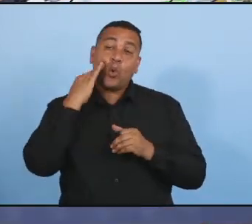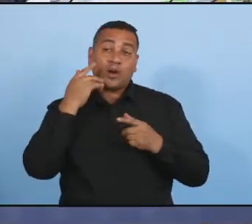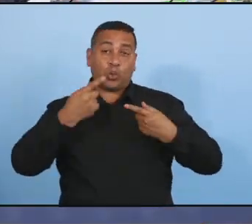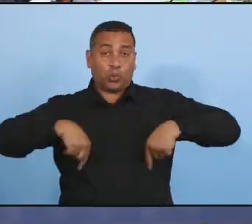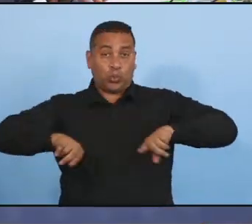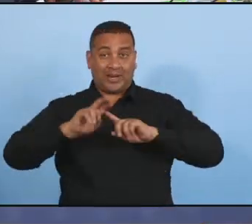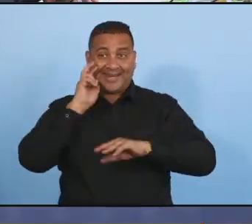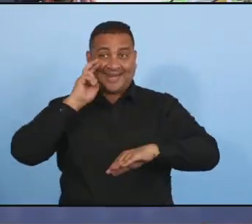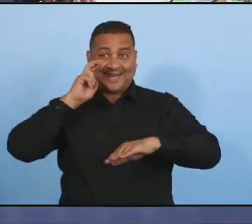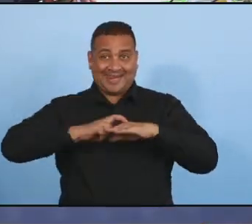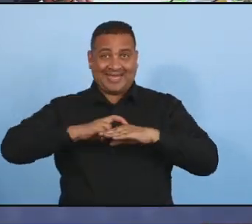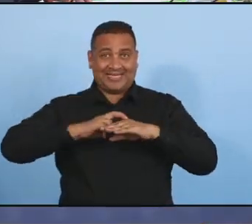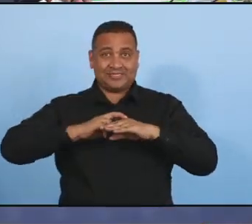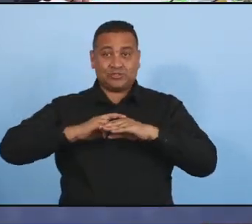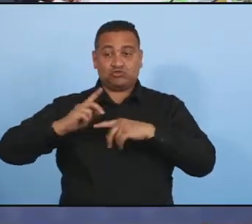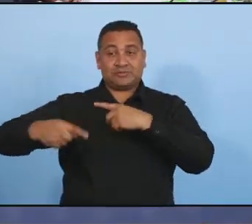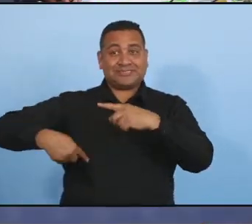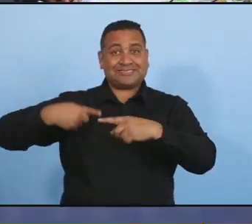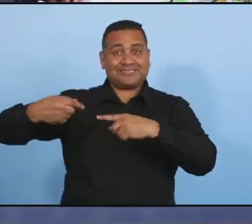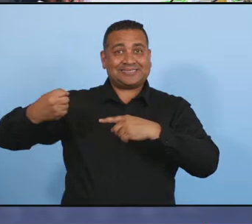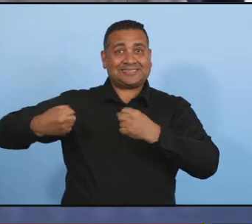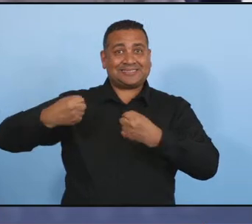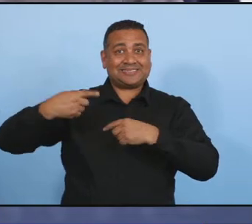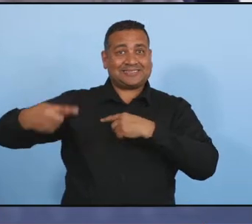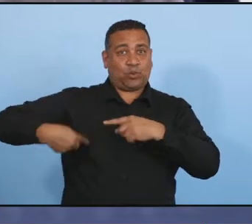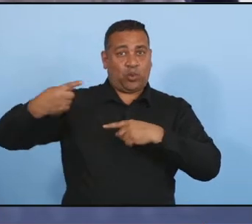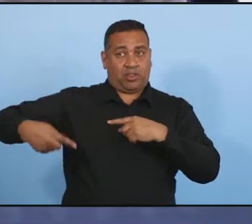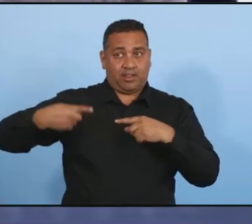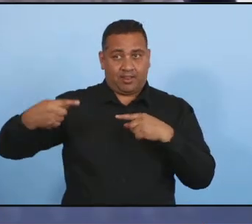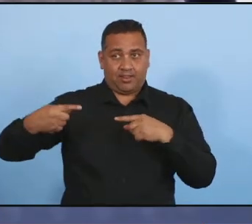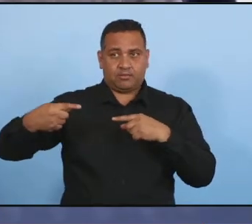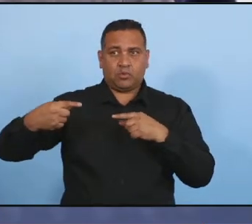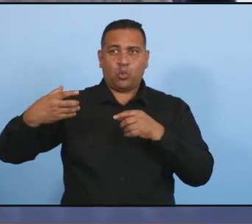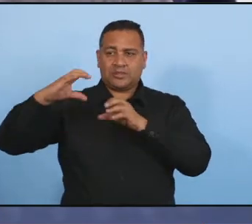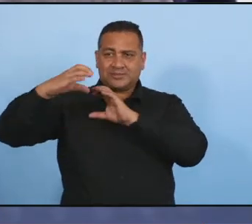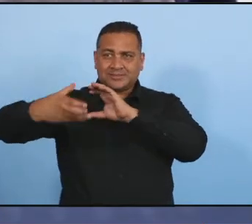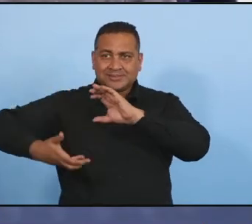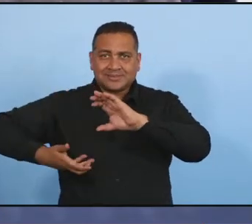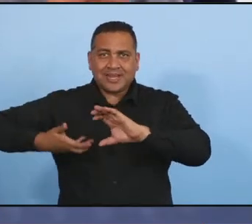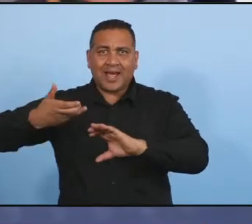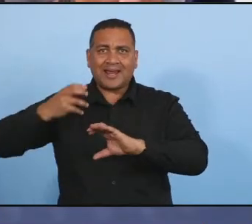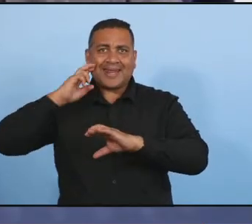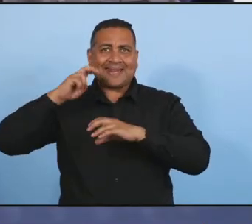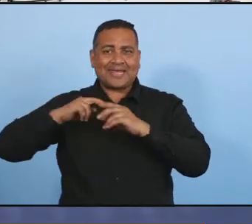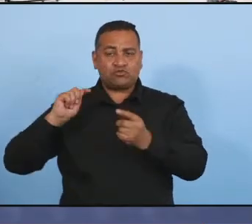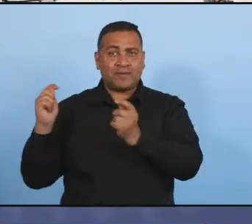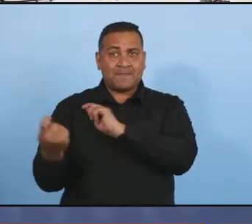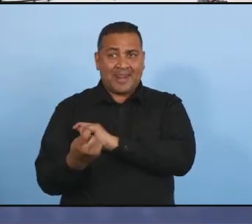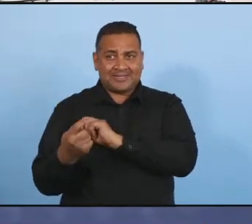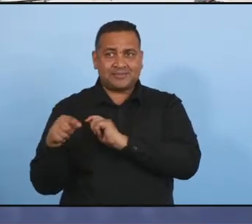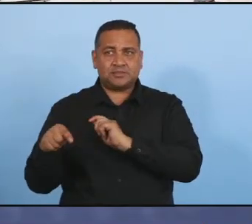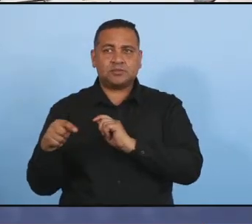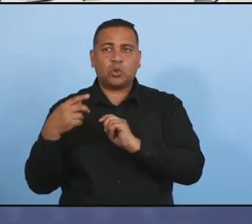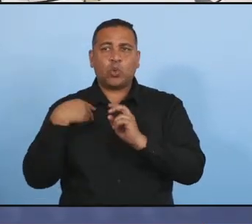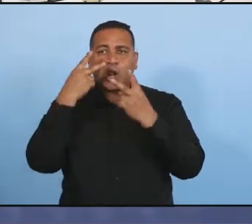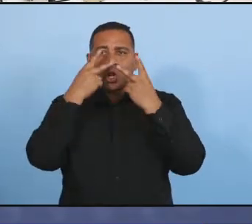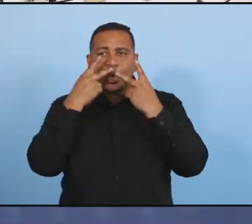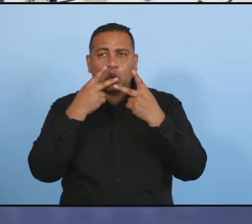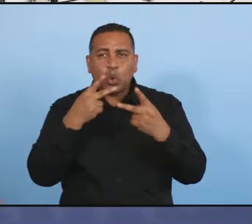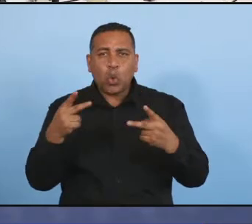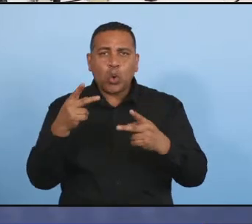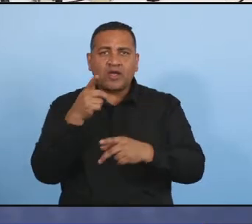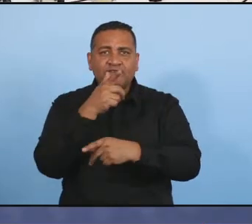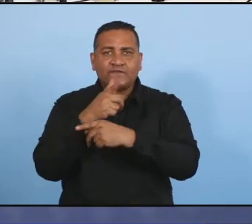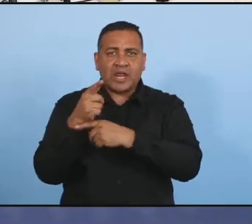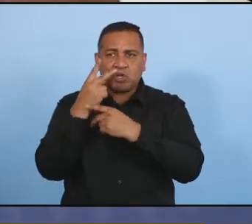something to I was going to generate say that now. the energy. Yeah. Yeah, I'm looking at that video now, and I was looking at all these, like there was this little thing